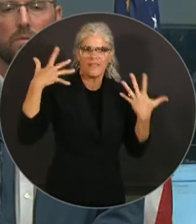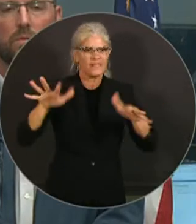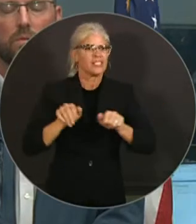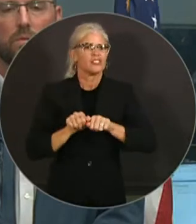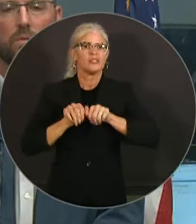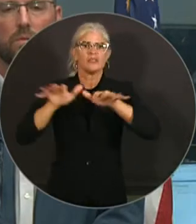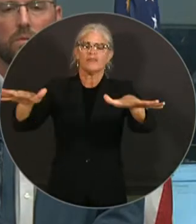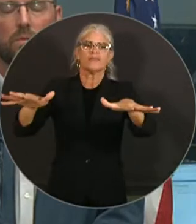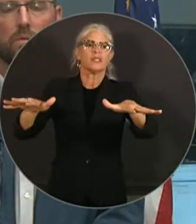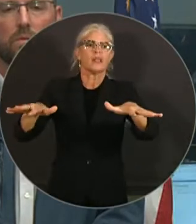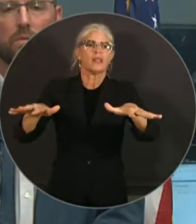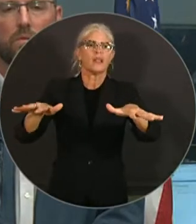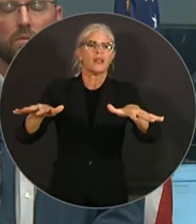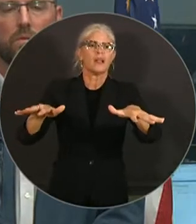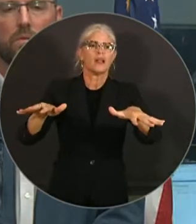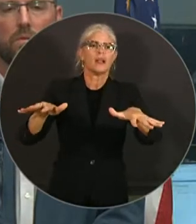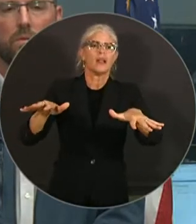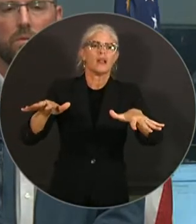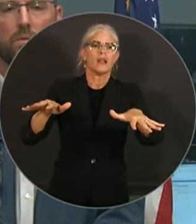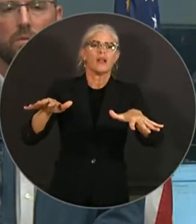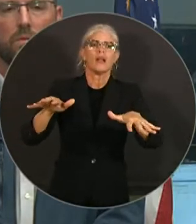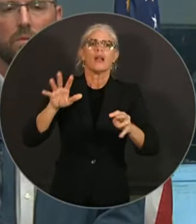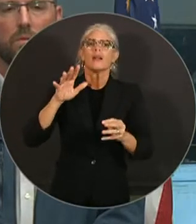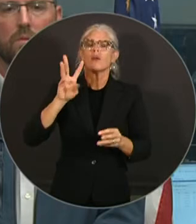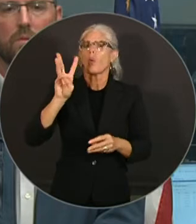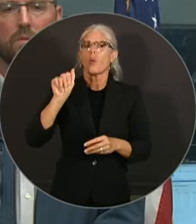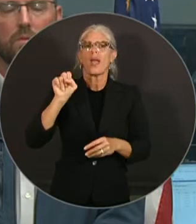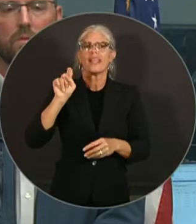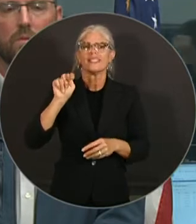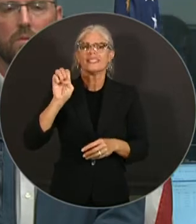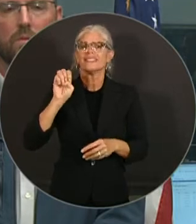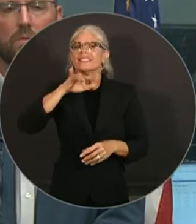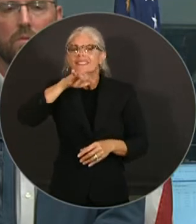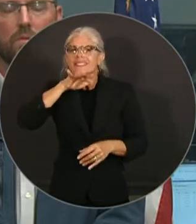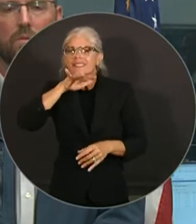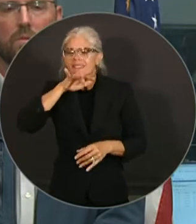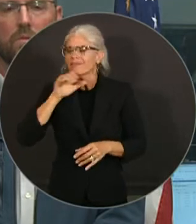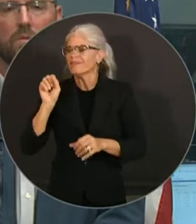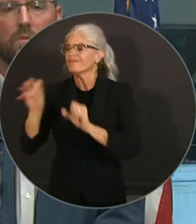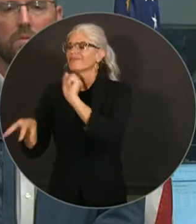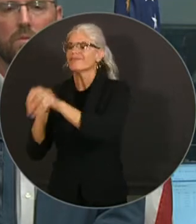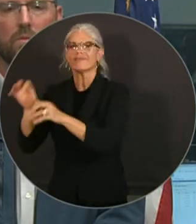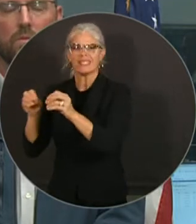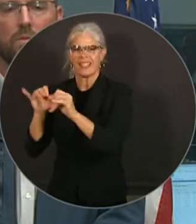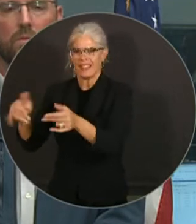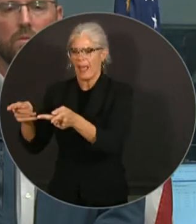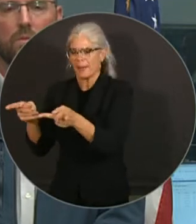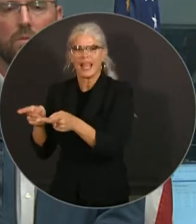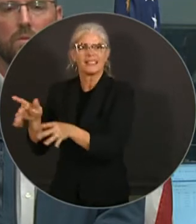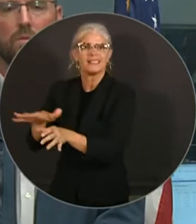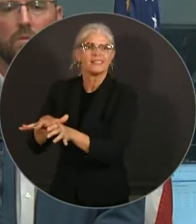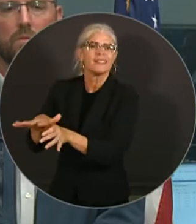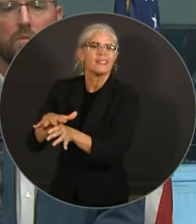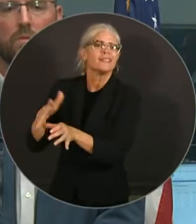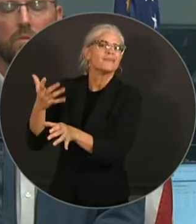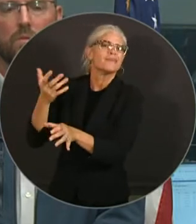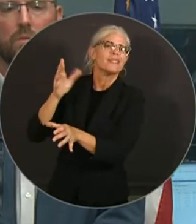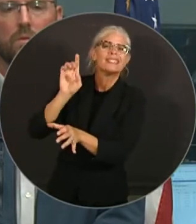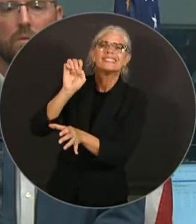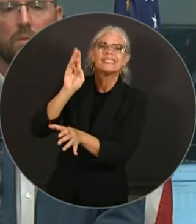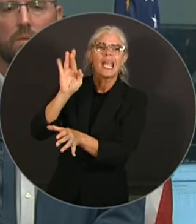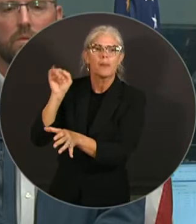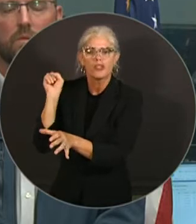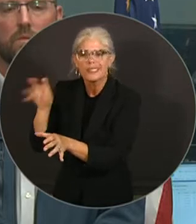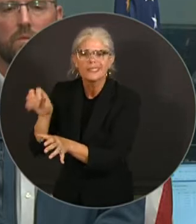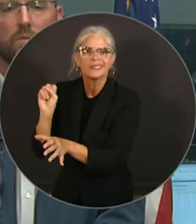disposal sites, making sure that the traffic continues to flow, and our ground crews with the debris cleanup in Pinellas County as well.